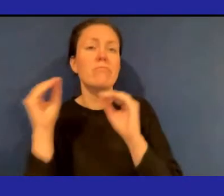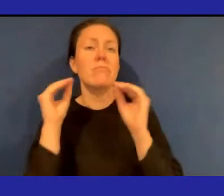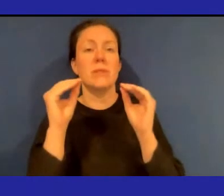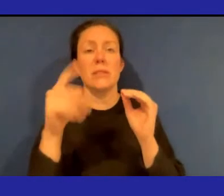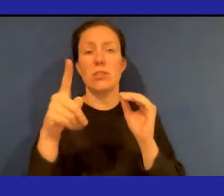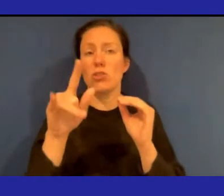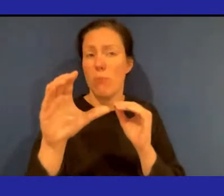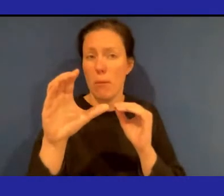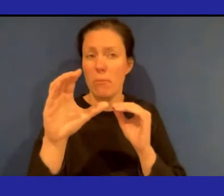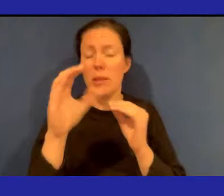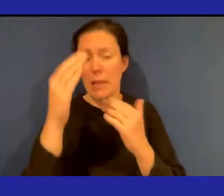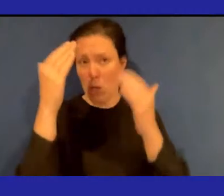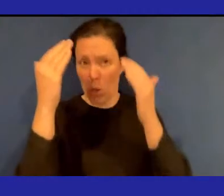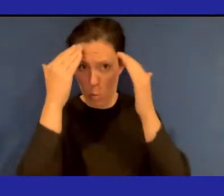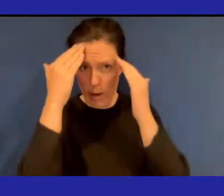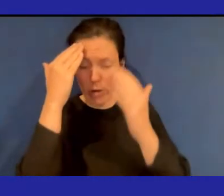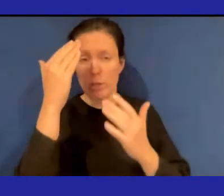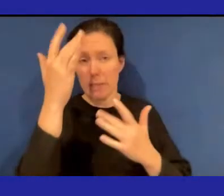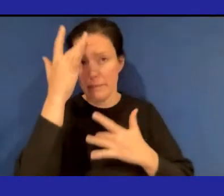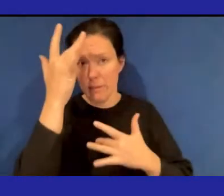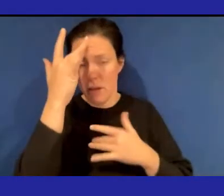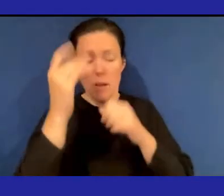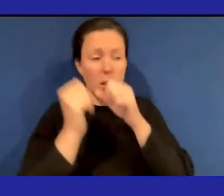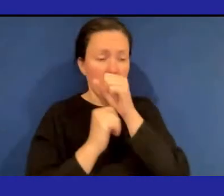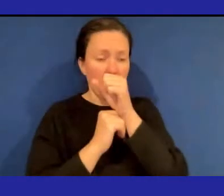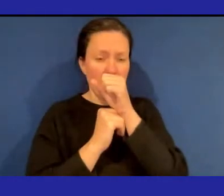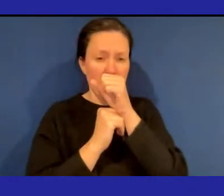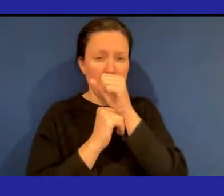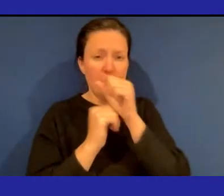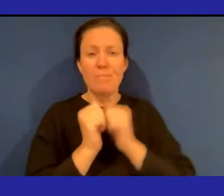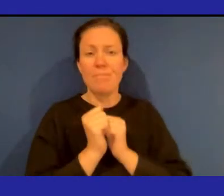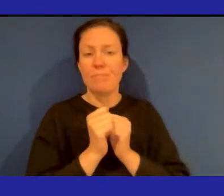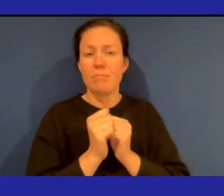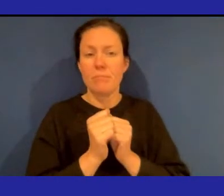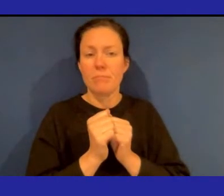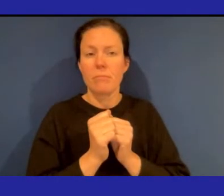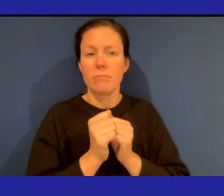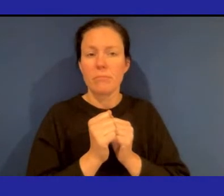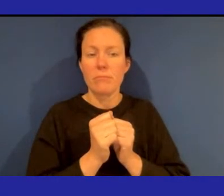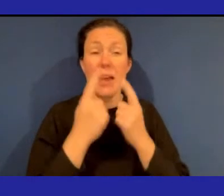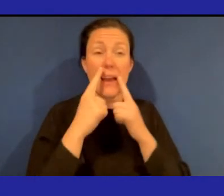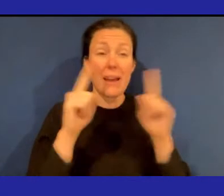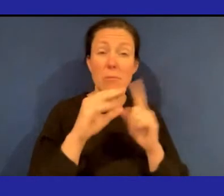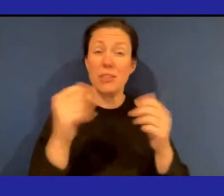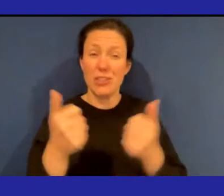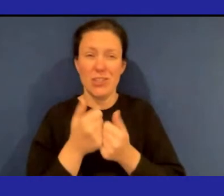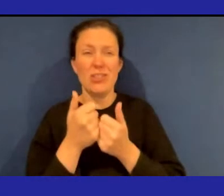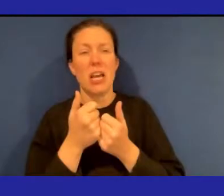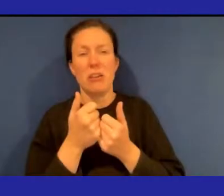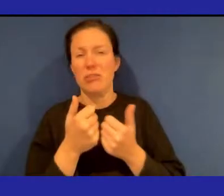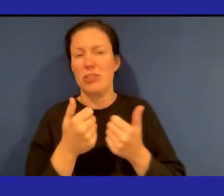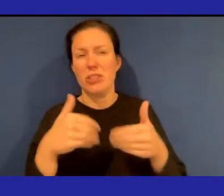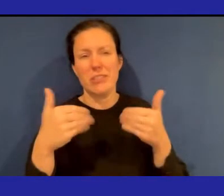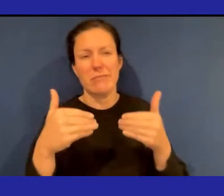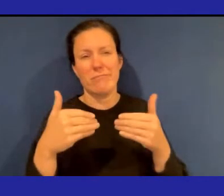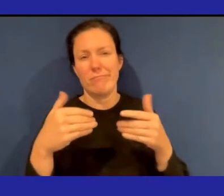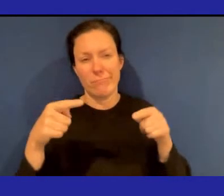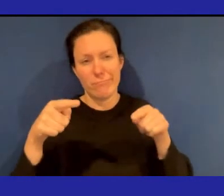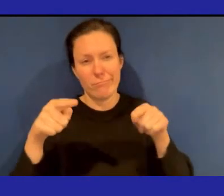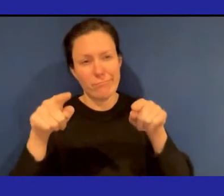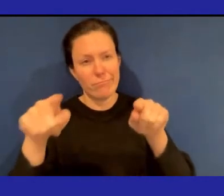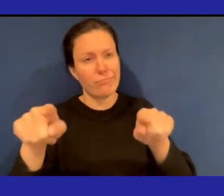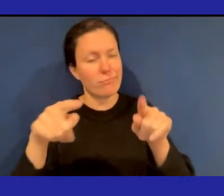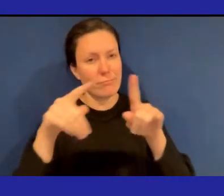screening. Accomplishments and challenges go hand in hand. We have also we